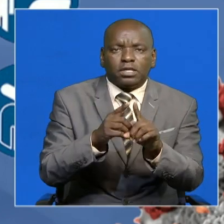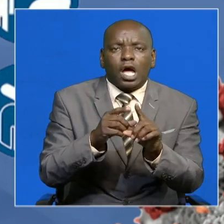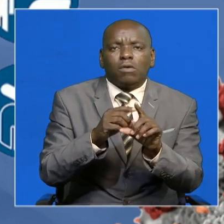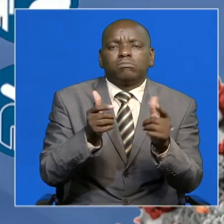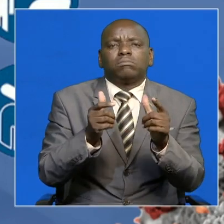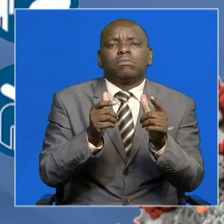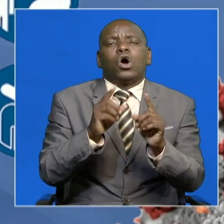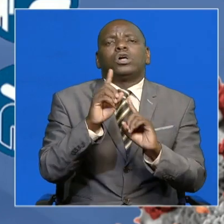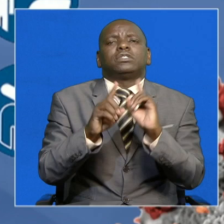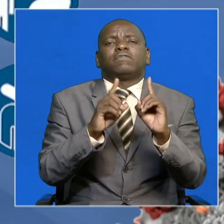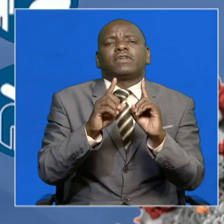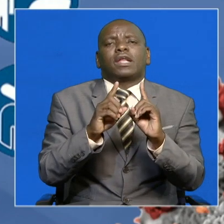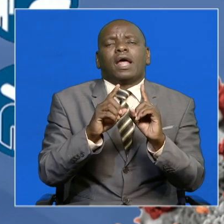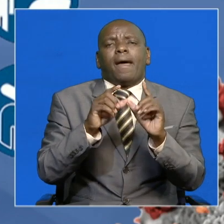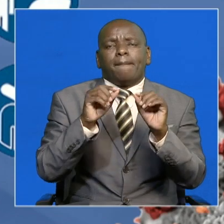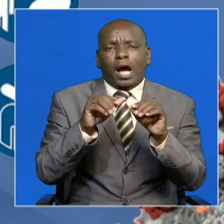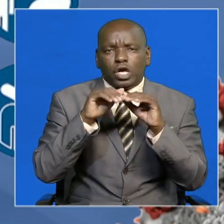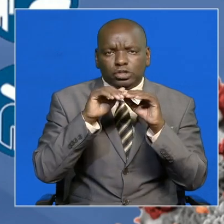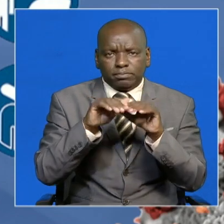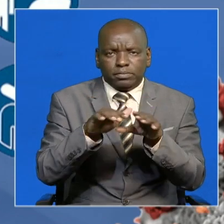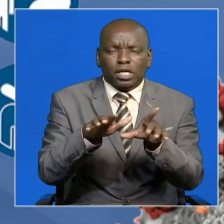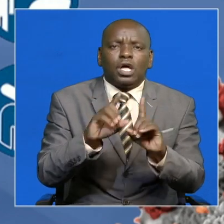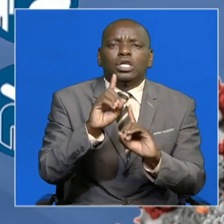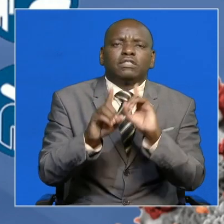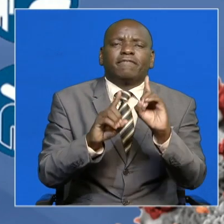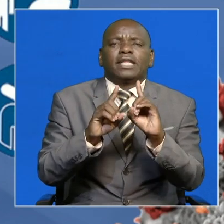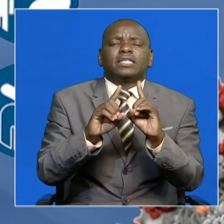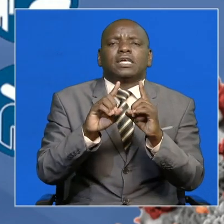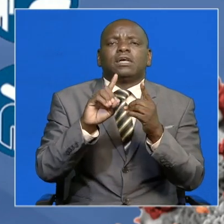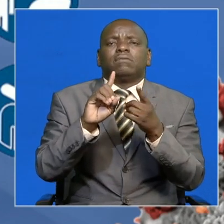to avoid that wanton and indiscriminate